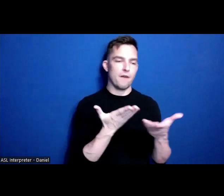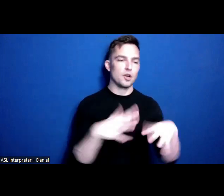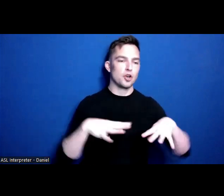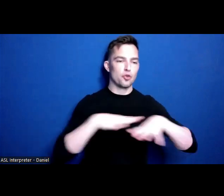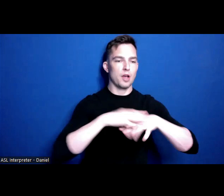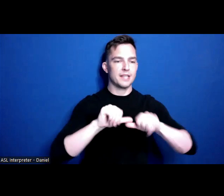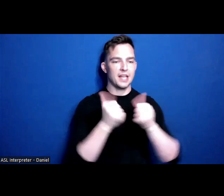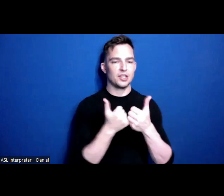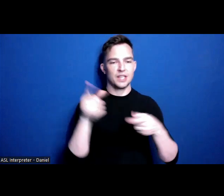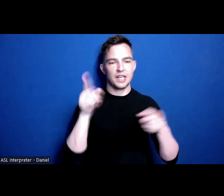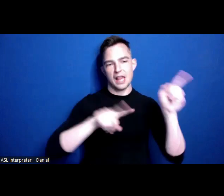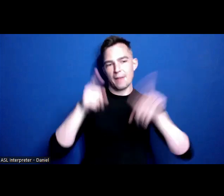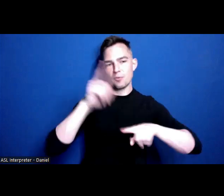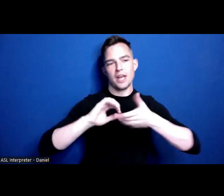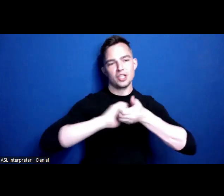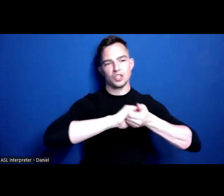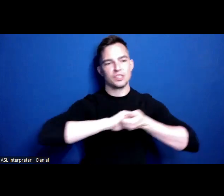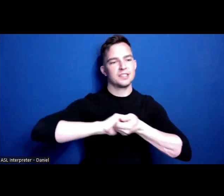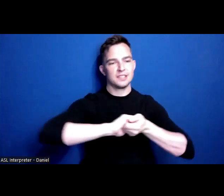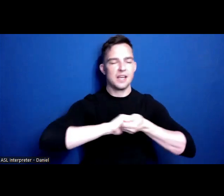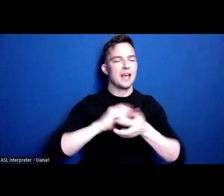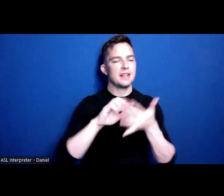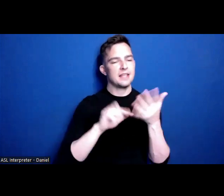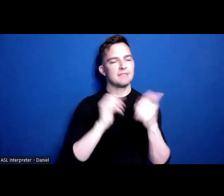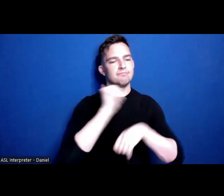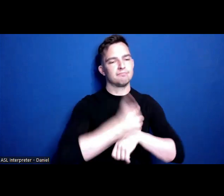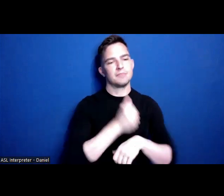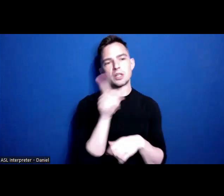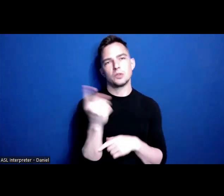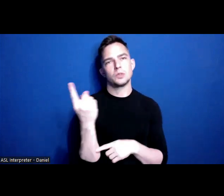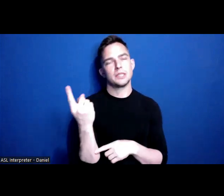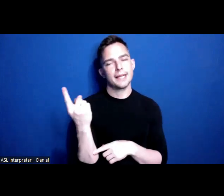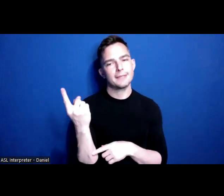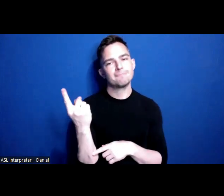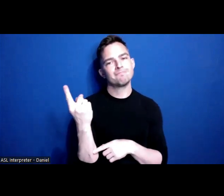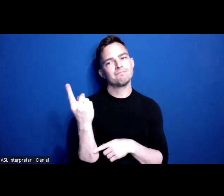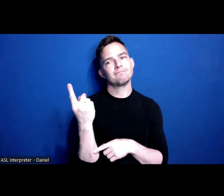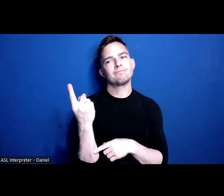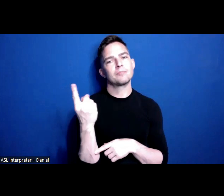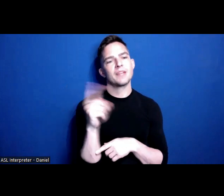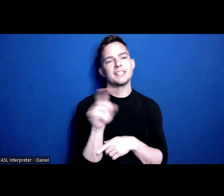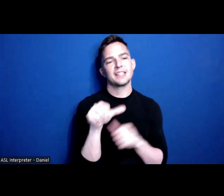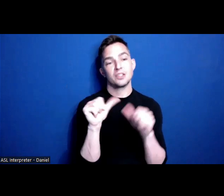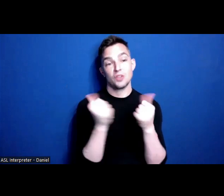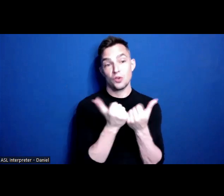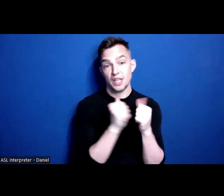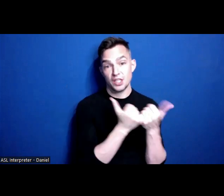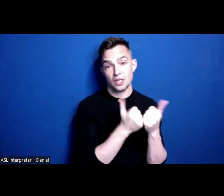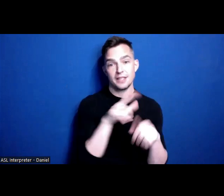cross-agency collaborations. These come in the form of not only through our Texas associations and our